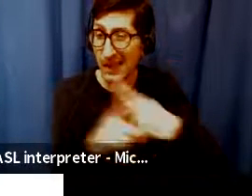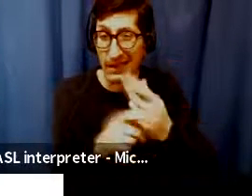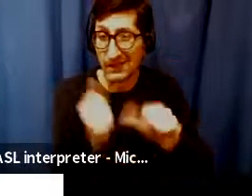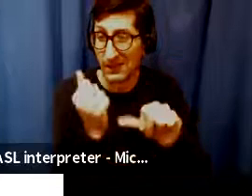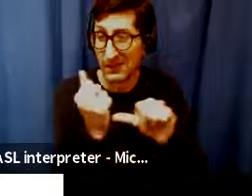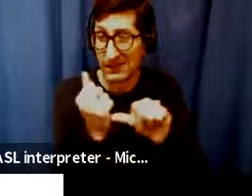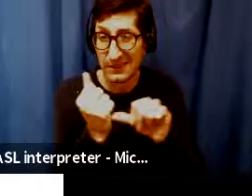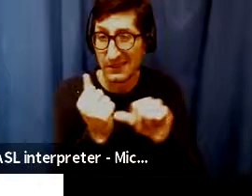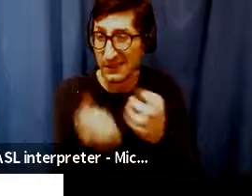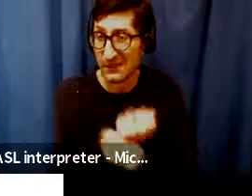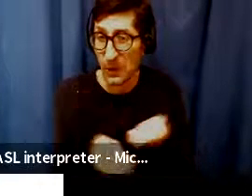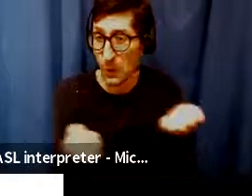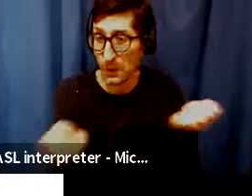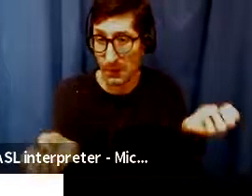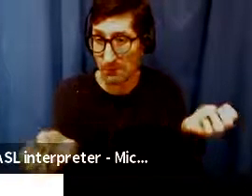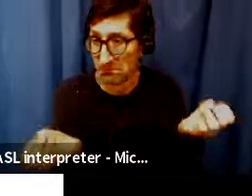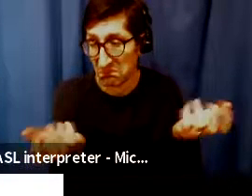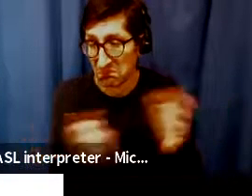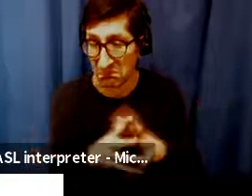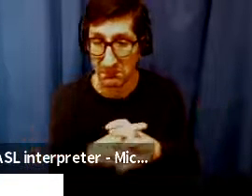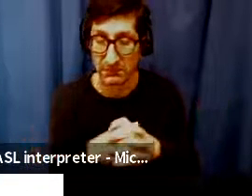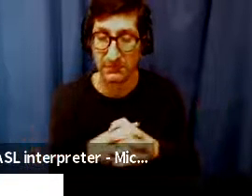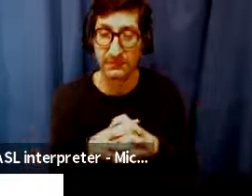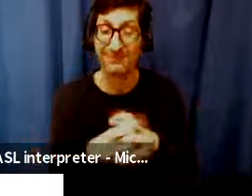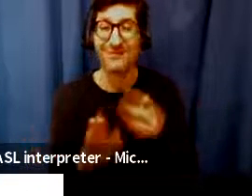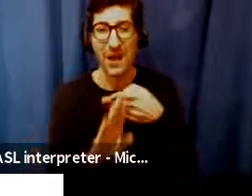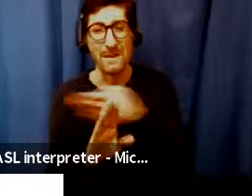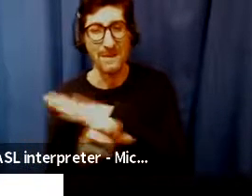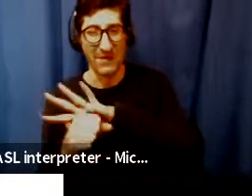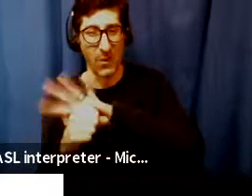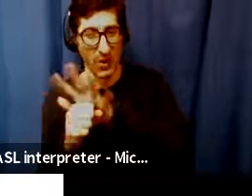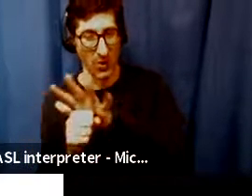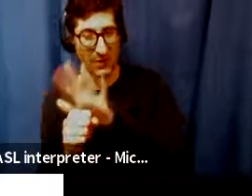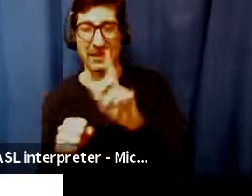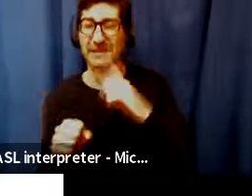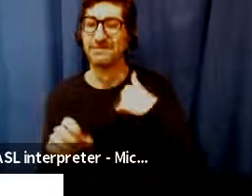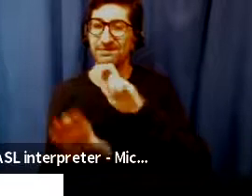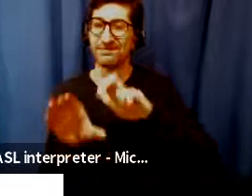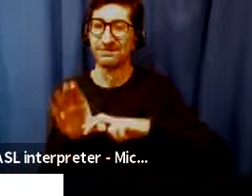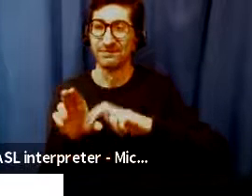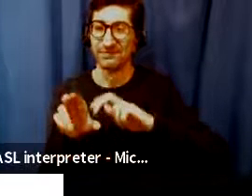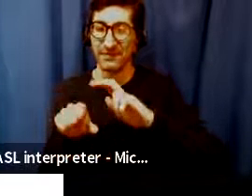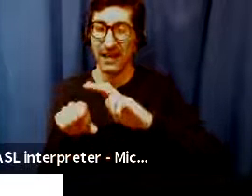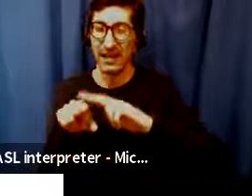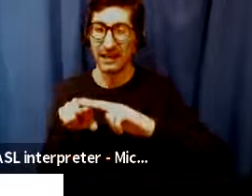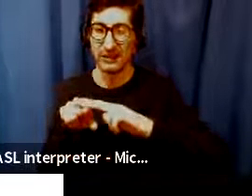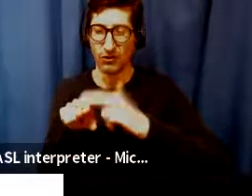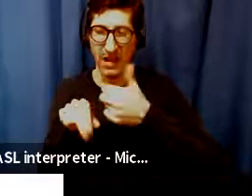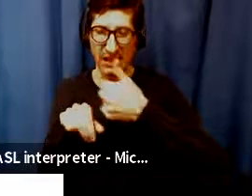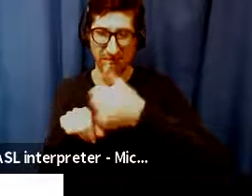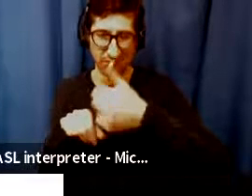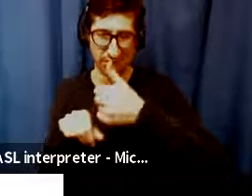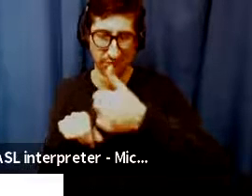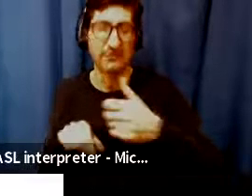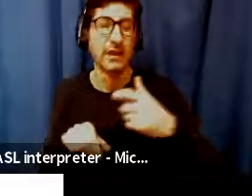I rode before COVID the commuter rail with a man who said, you know,